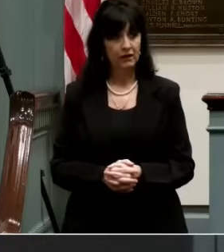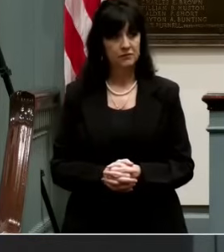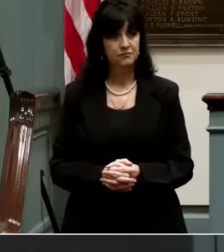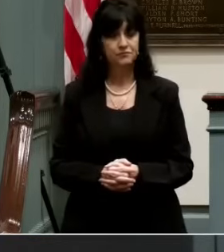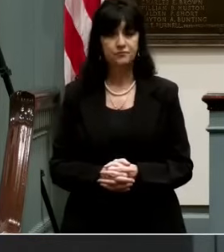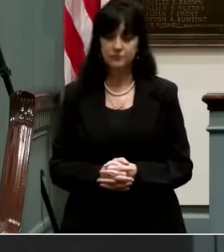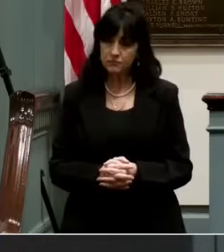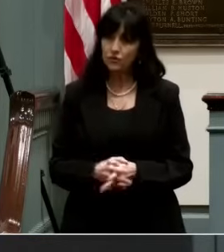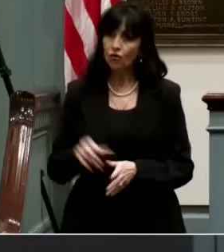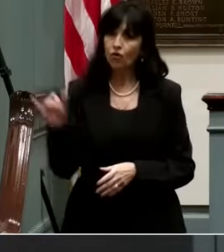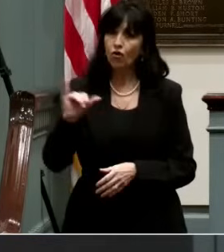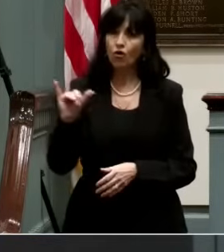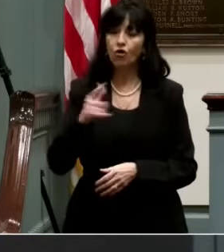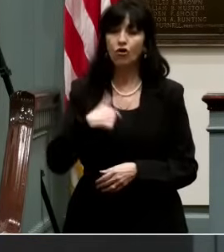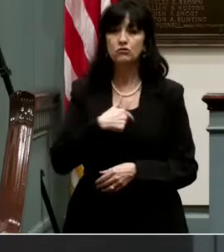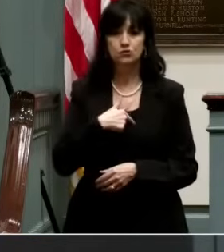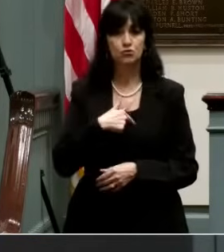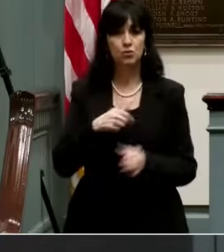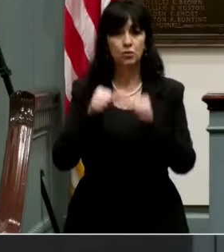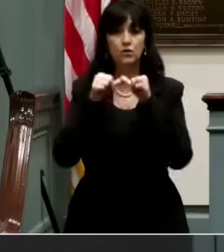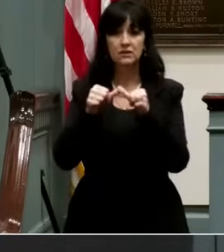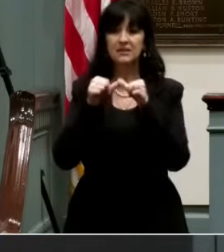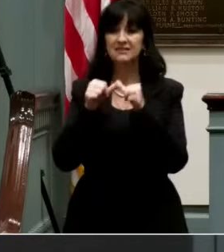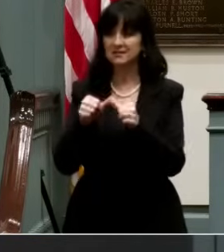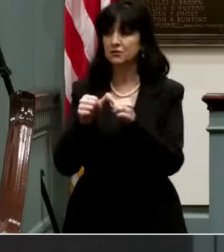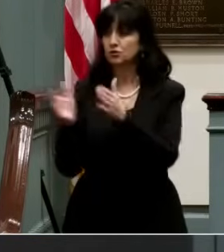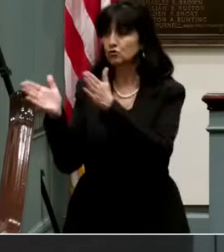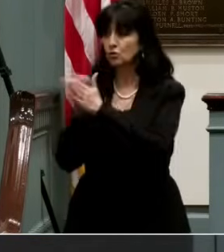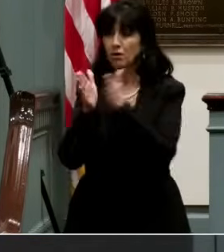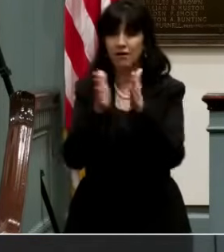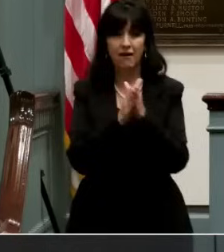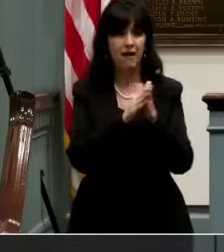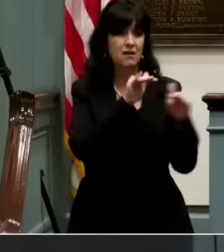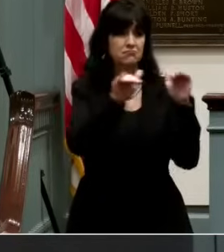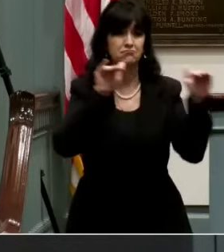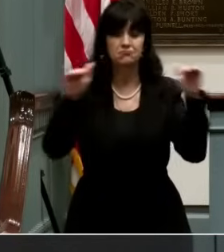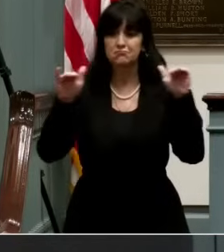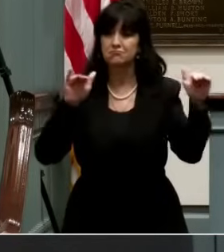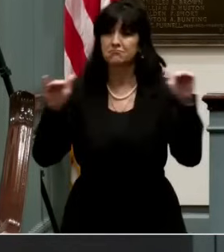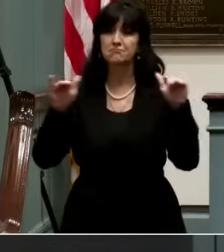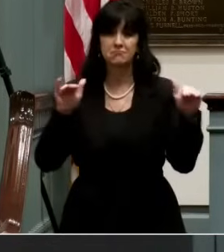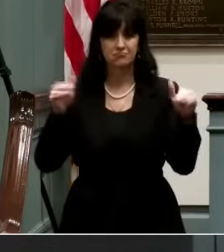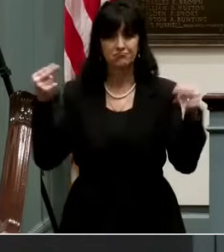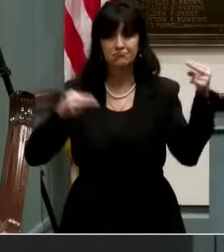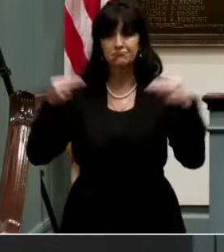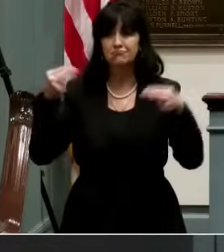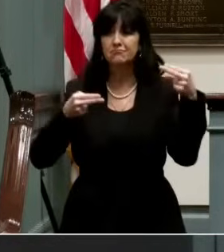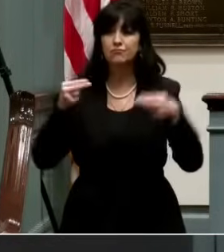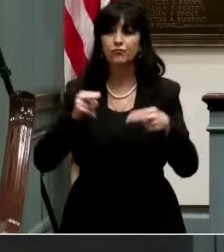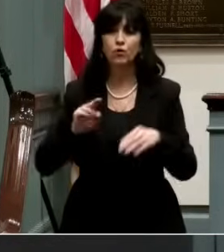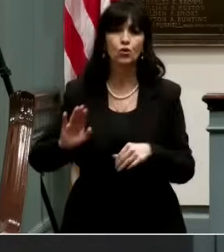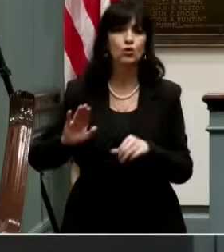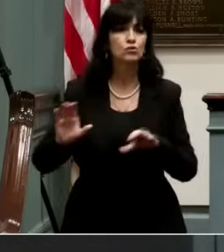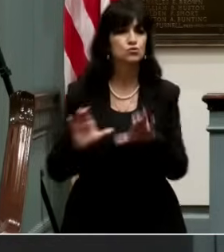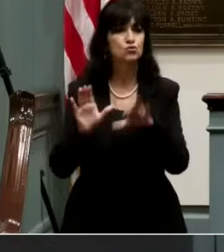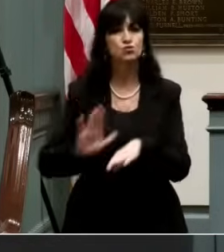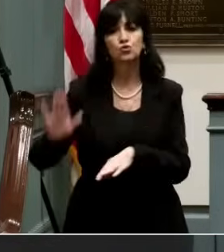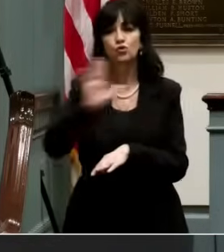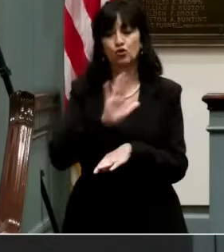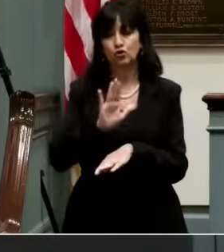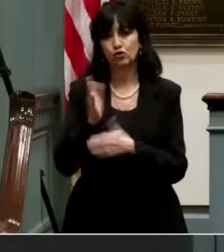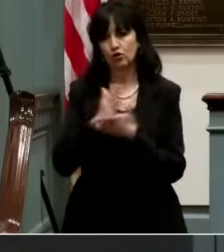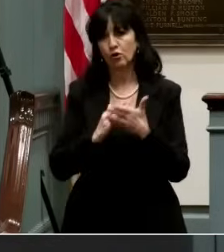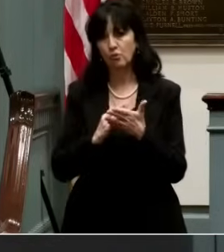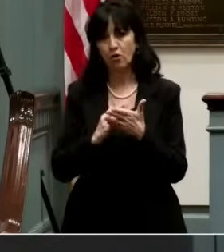We will also continue to ask everyone to pitch in to do their part. We're determined to plant a tree